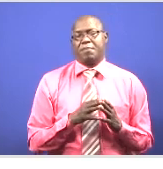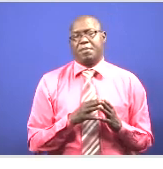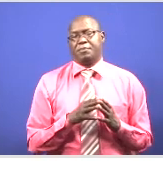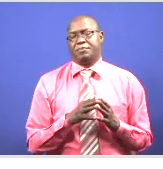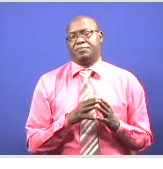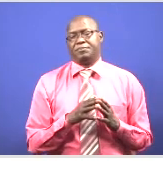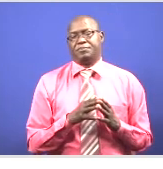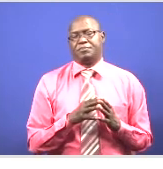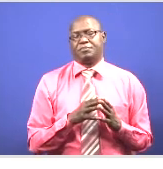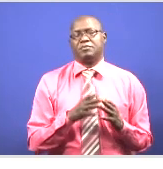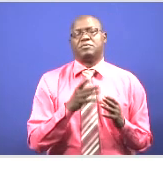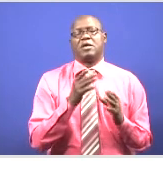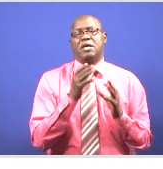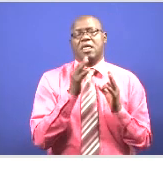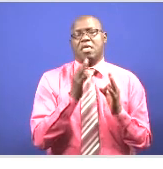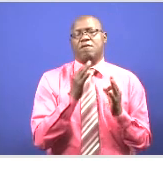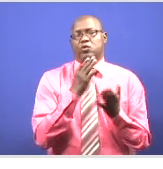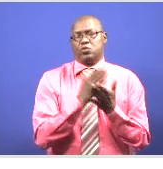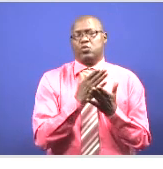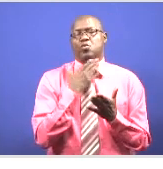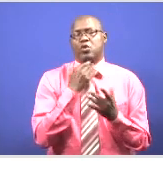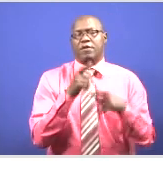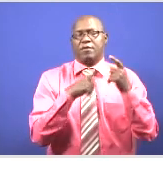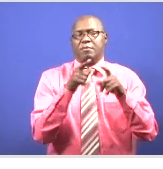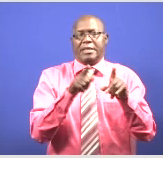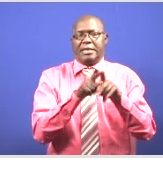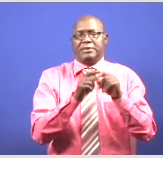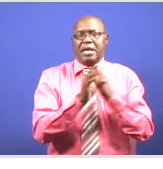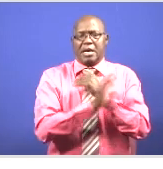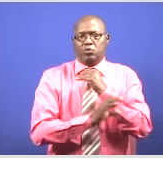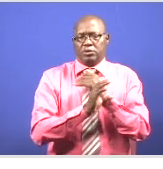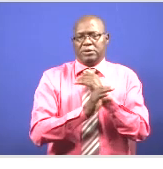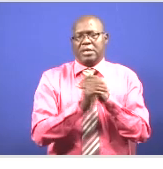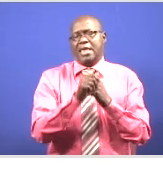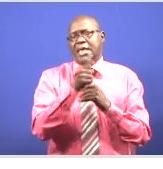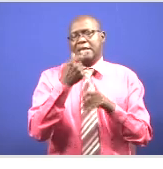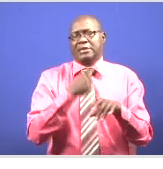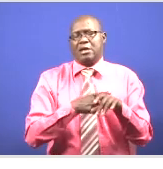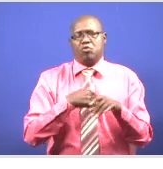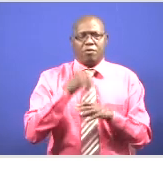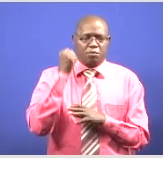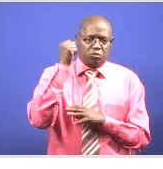if we really want development as a country, you know, every time when we have politics, we have.